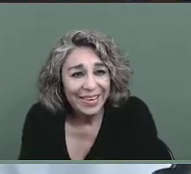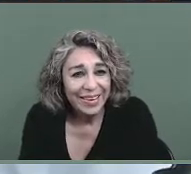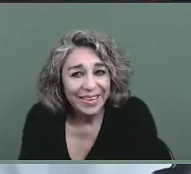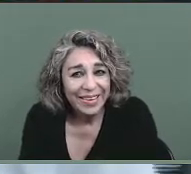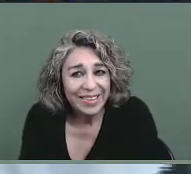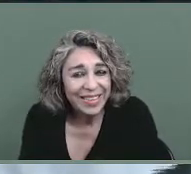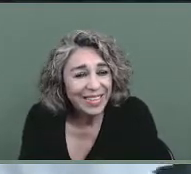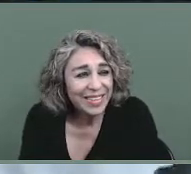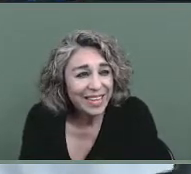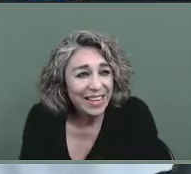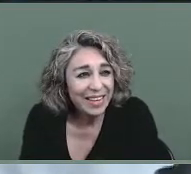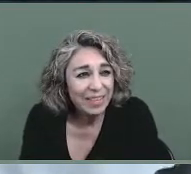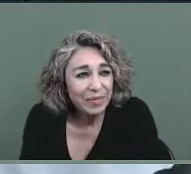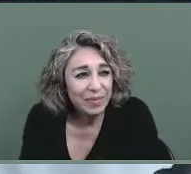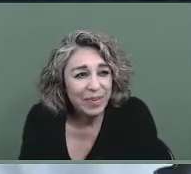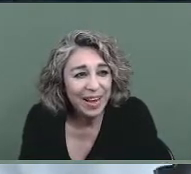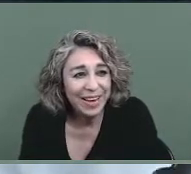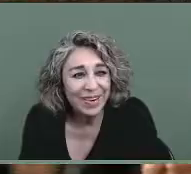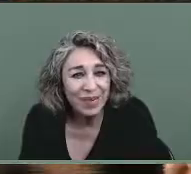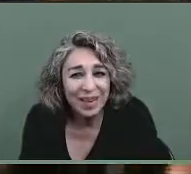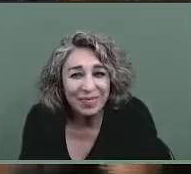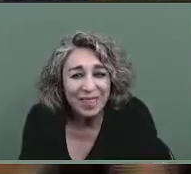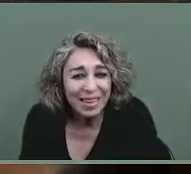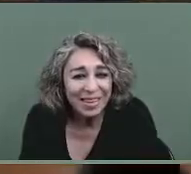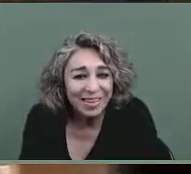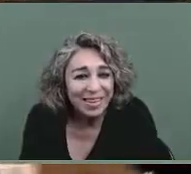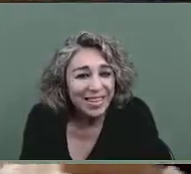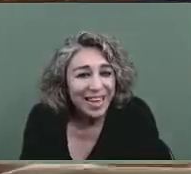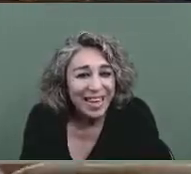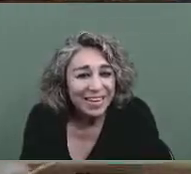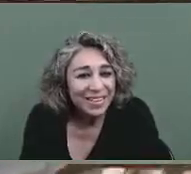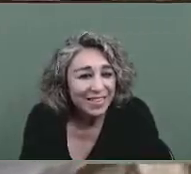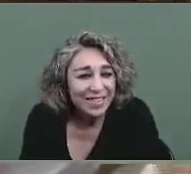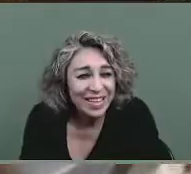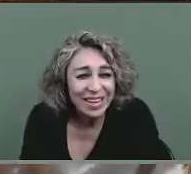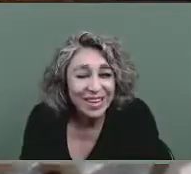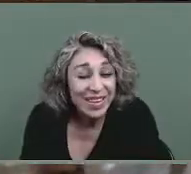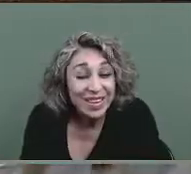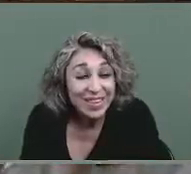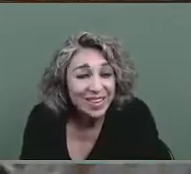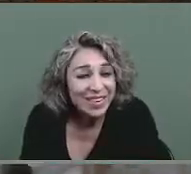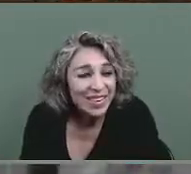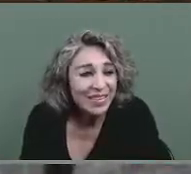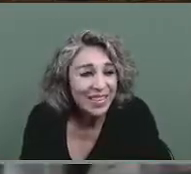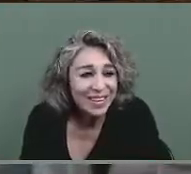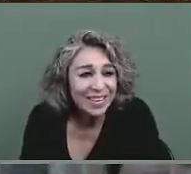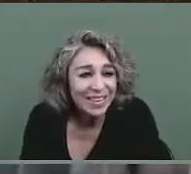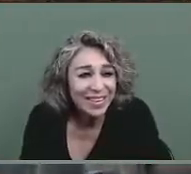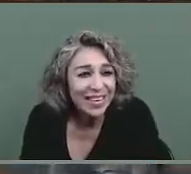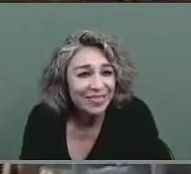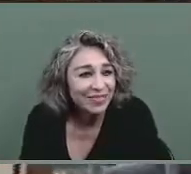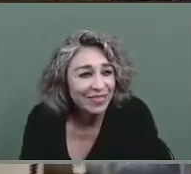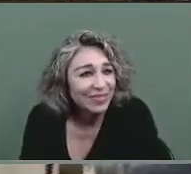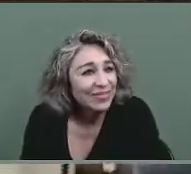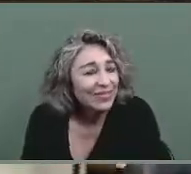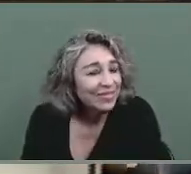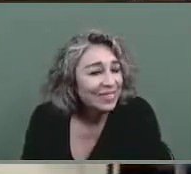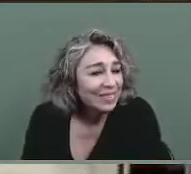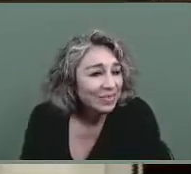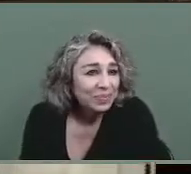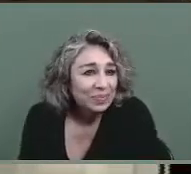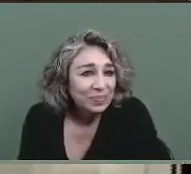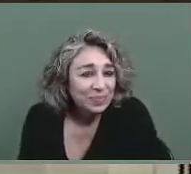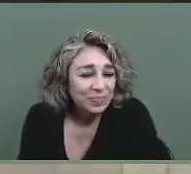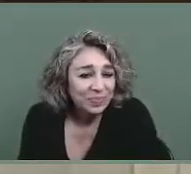it's so he says I can't even wait for my little handkerchief and say no there's no corruption here on top